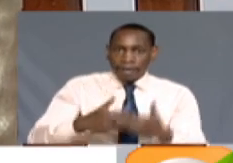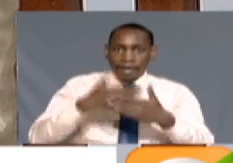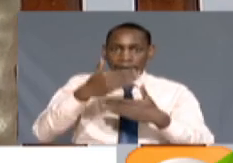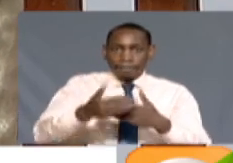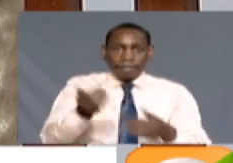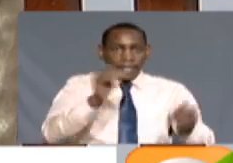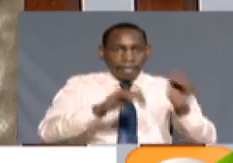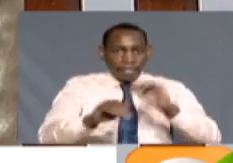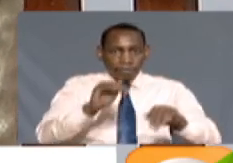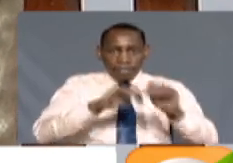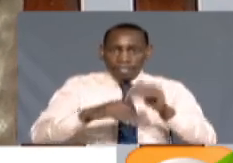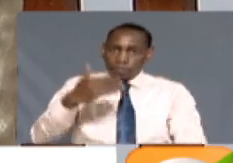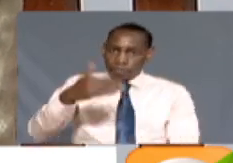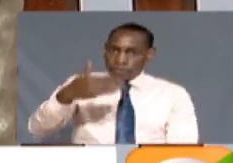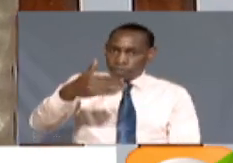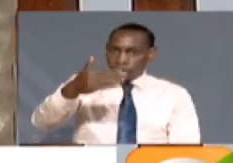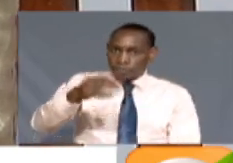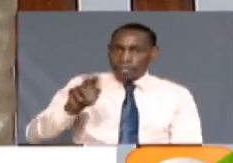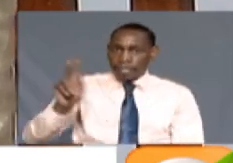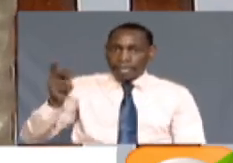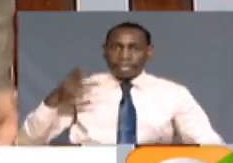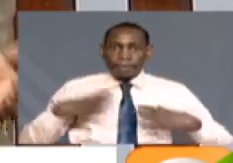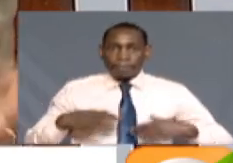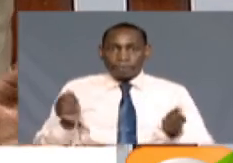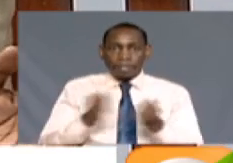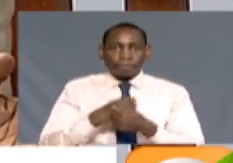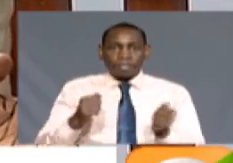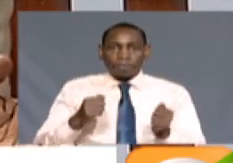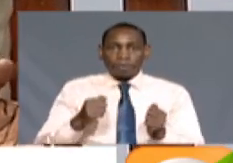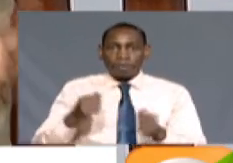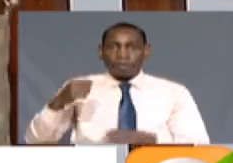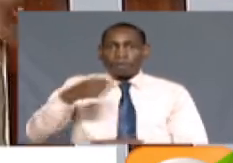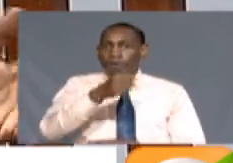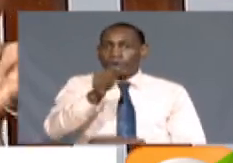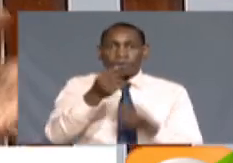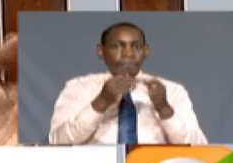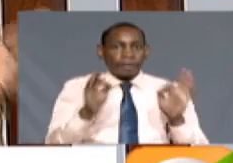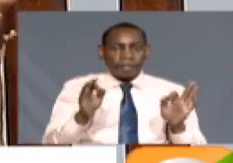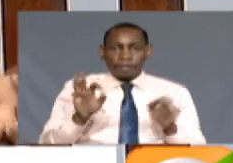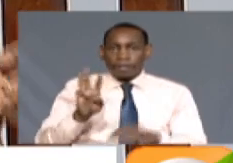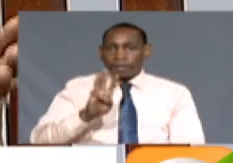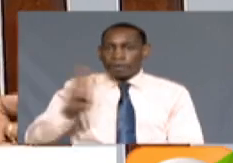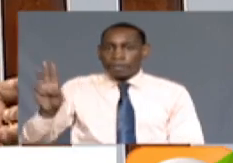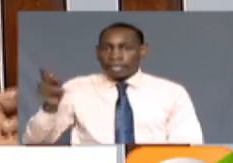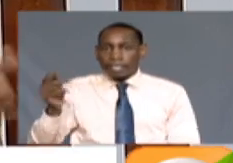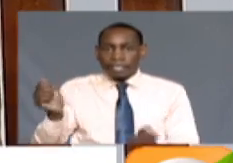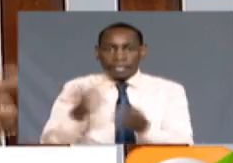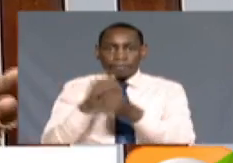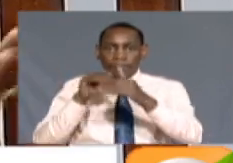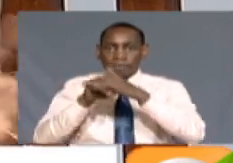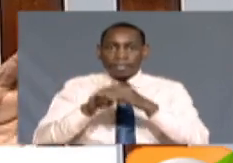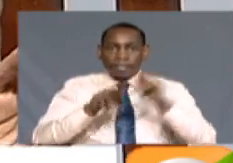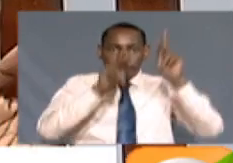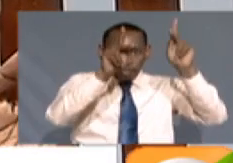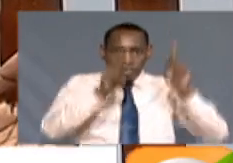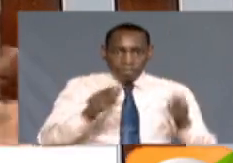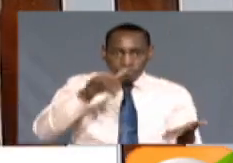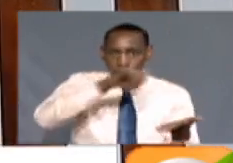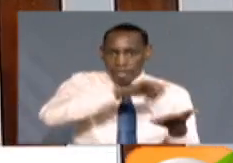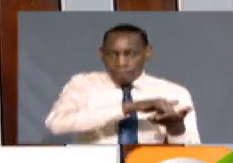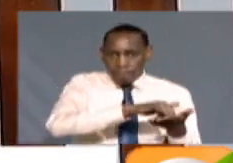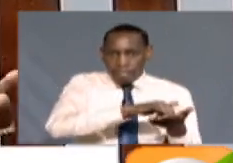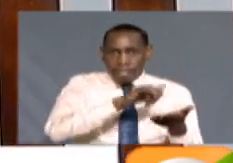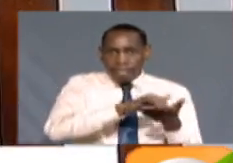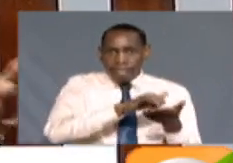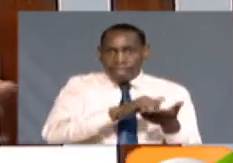every elections, Kenyans can't walk freely, we in Western Kenya, we can't access Kisumu Airport. Yeah. And